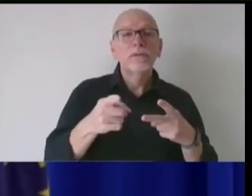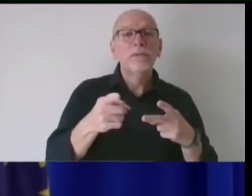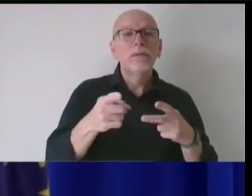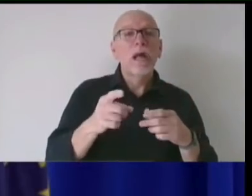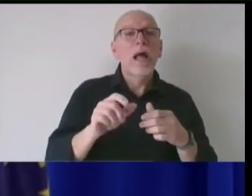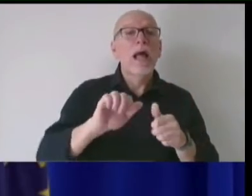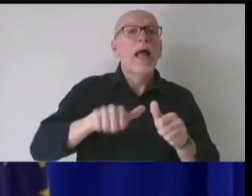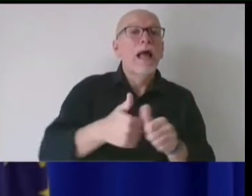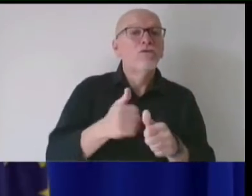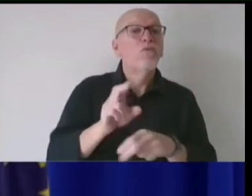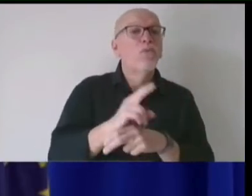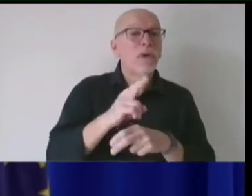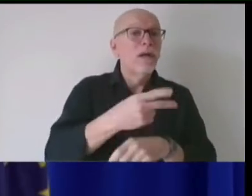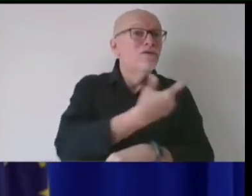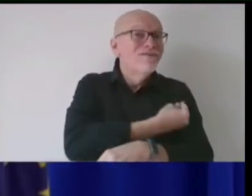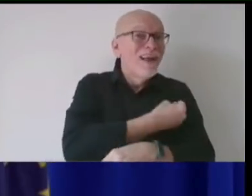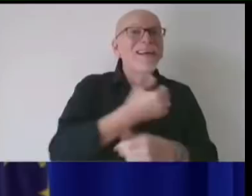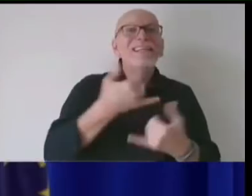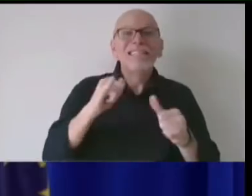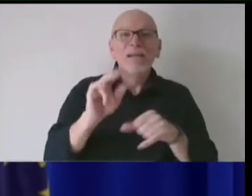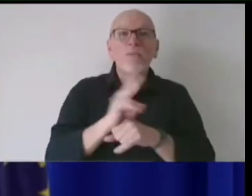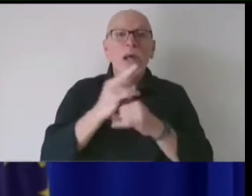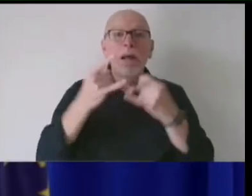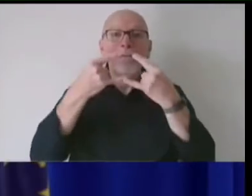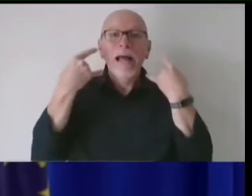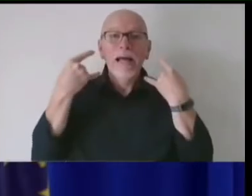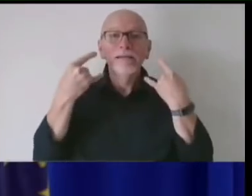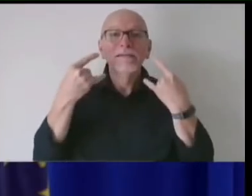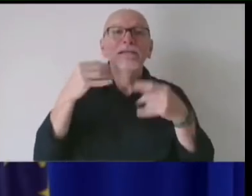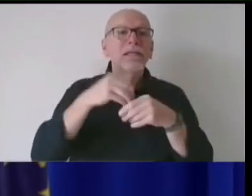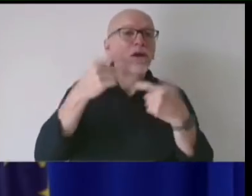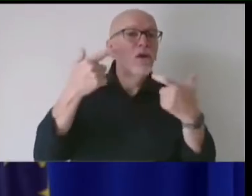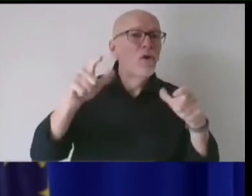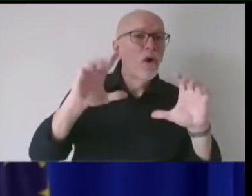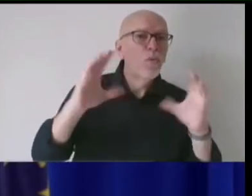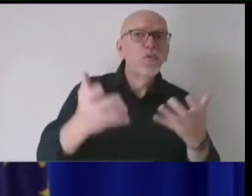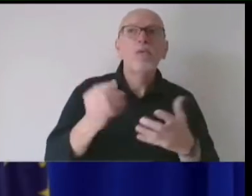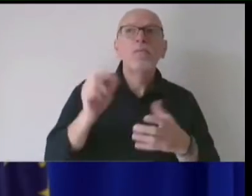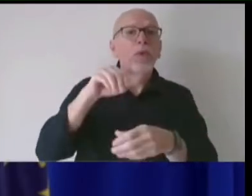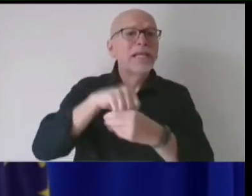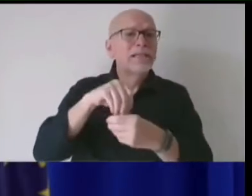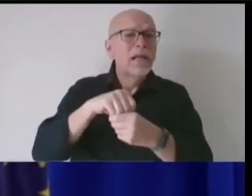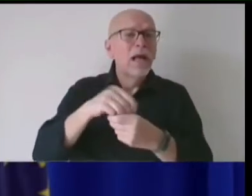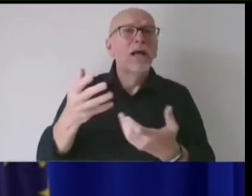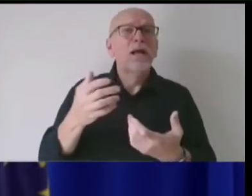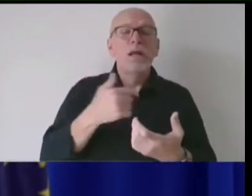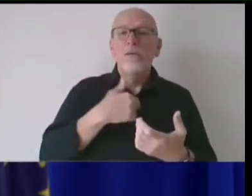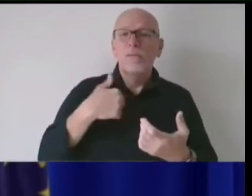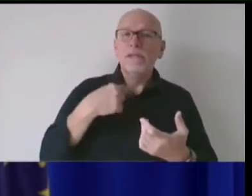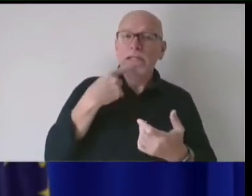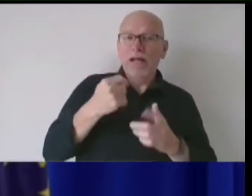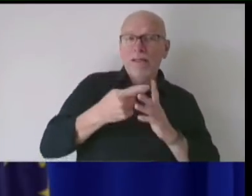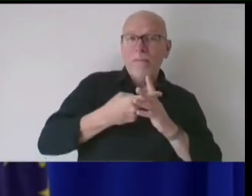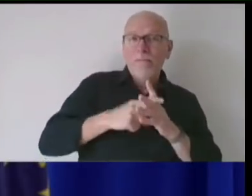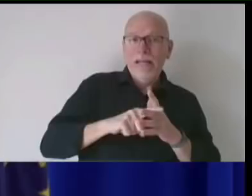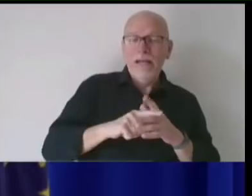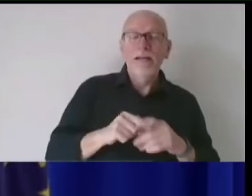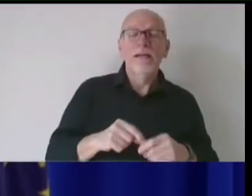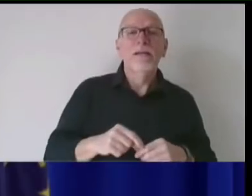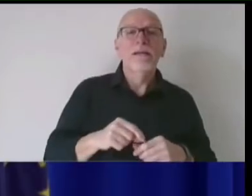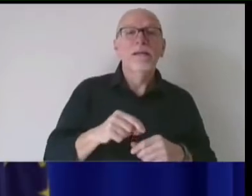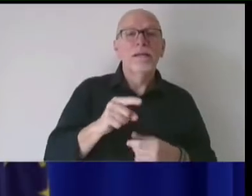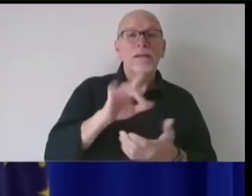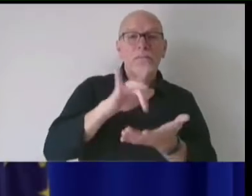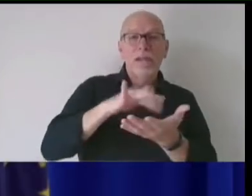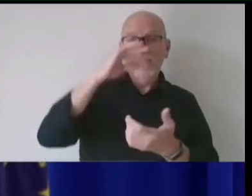we wear masks when we are in large groups and we are inside. And we have said from the very beginning the middle of the